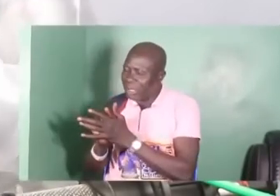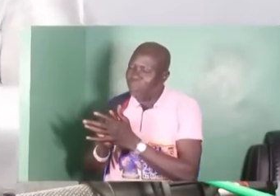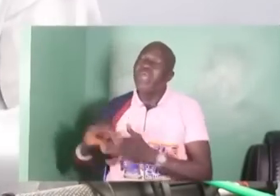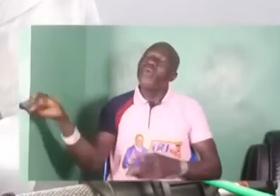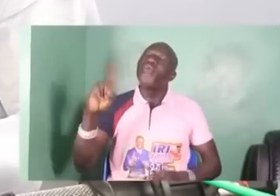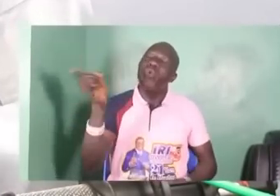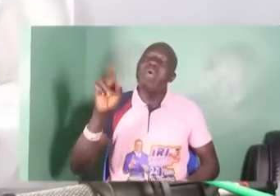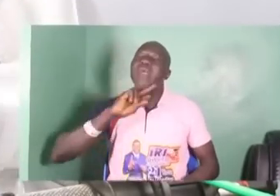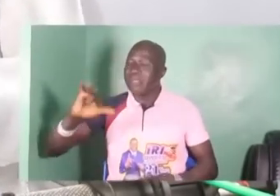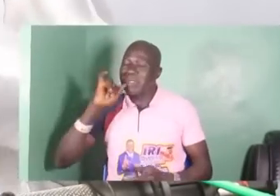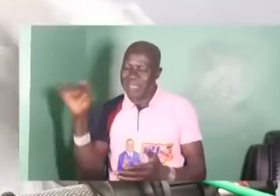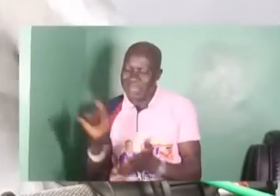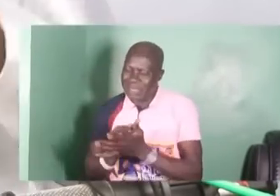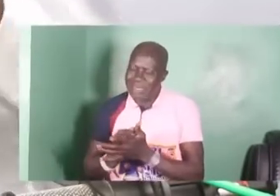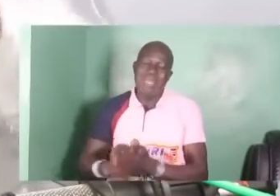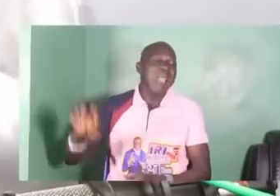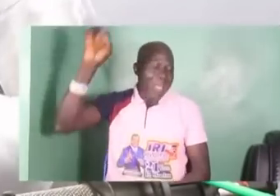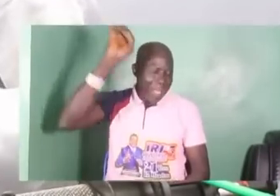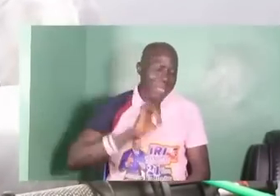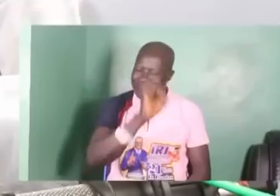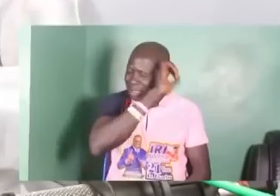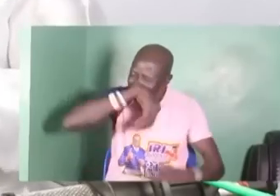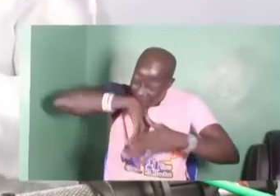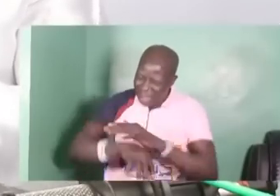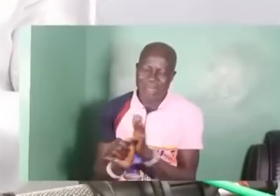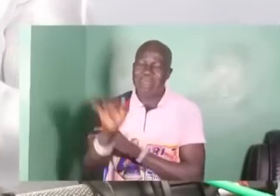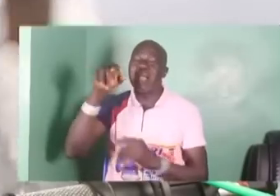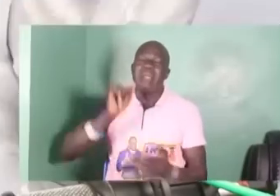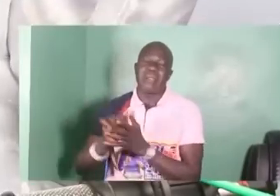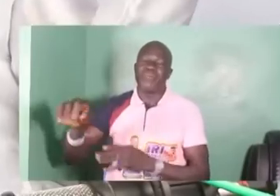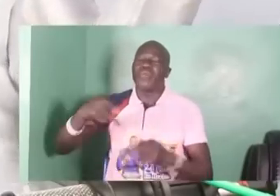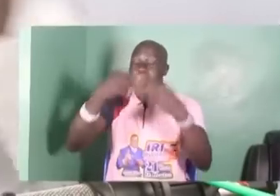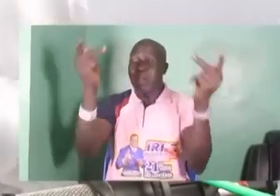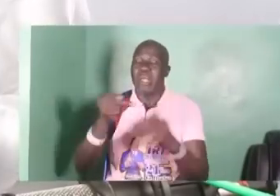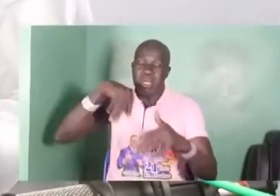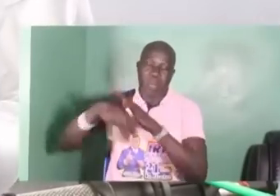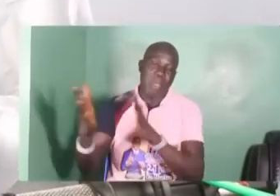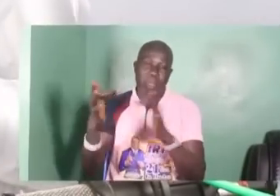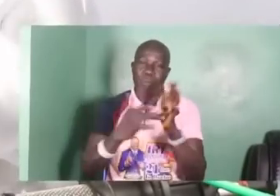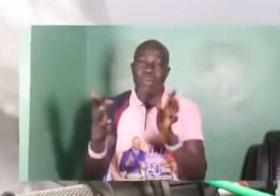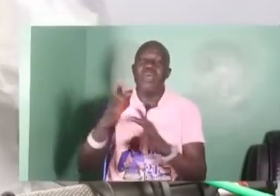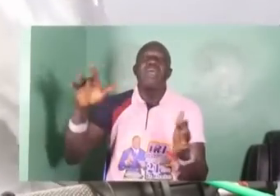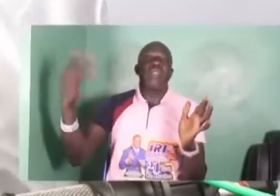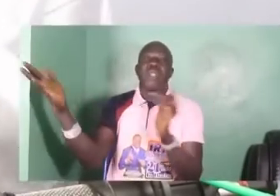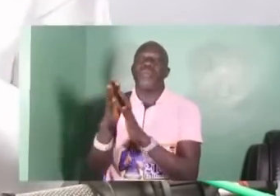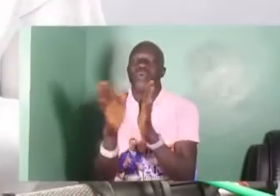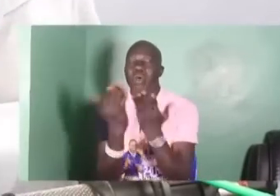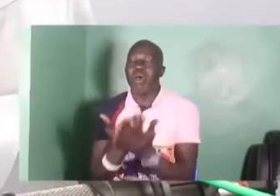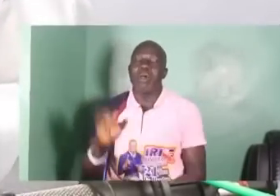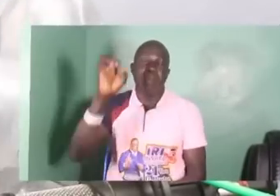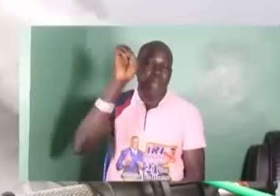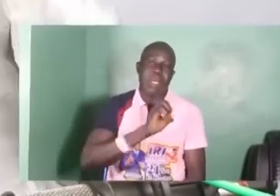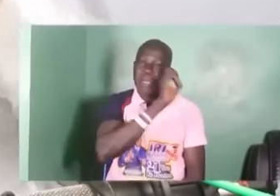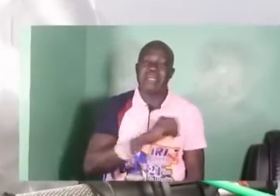Ululoyo. Ologueru. Ologueru. Wonderland. Wonderland. Omeadio. Omeadio. Ogobu and Pata. All those branches. Wawa. There we have our